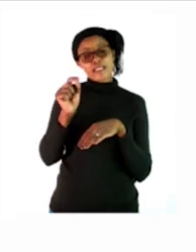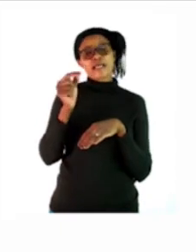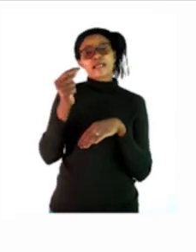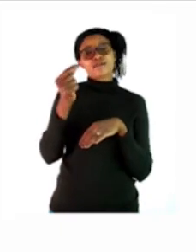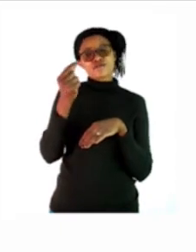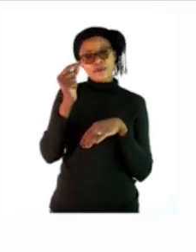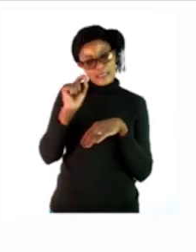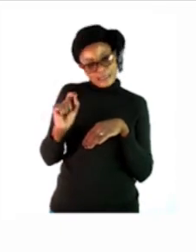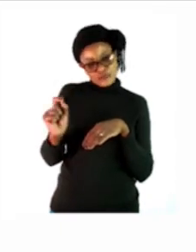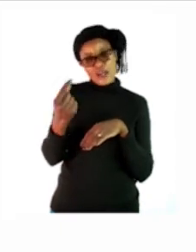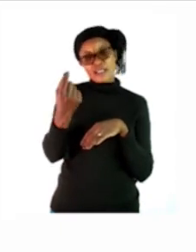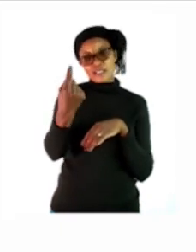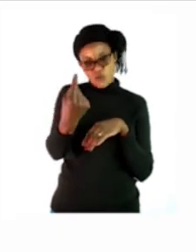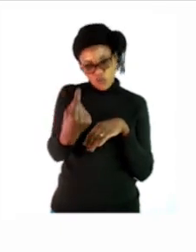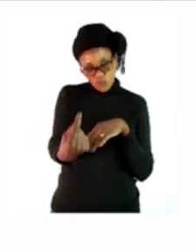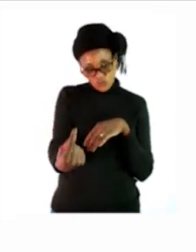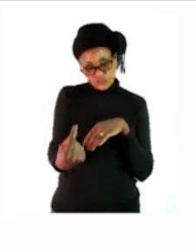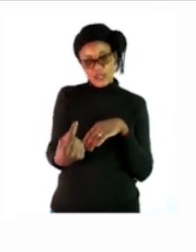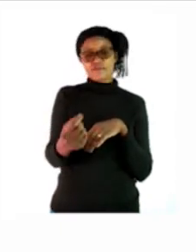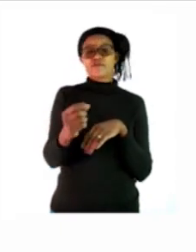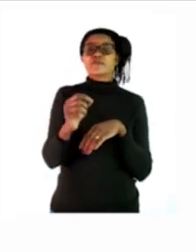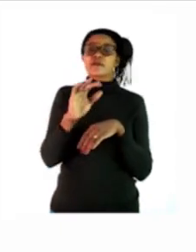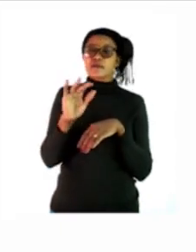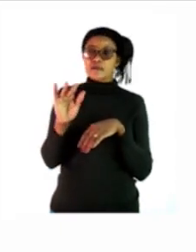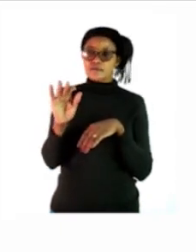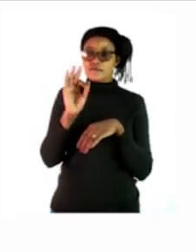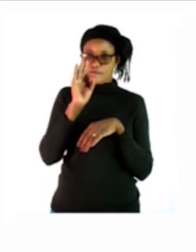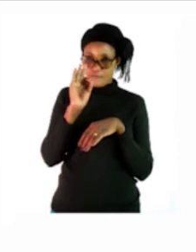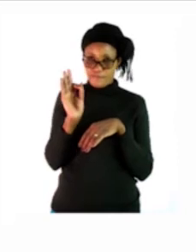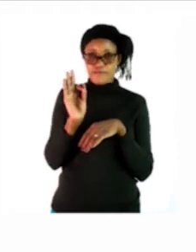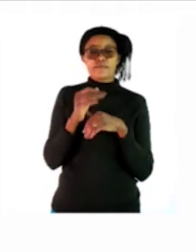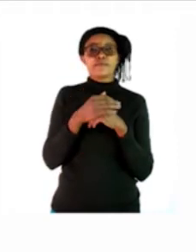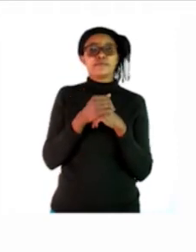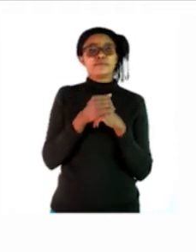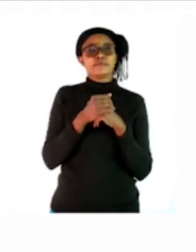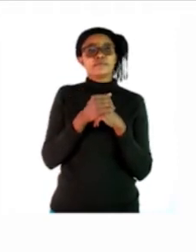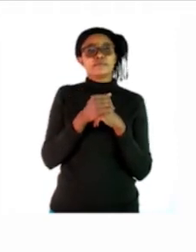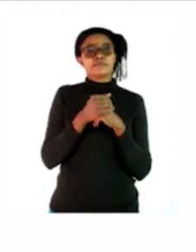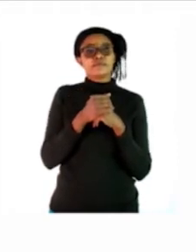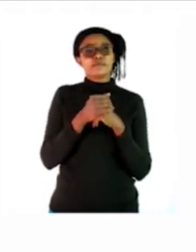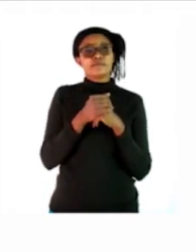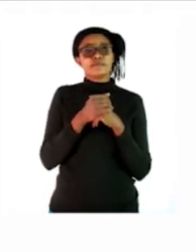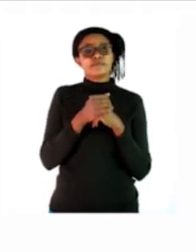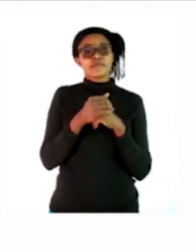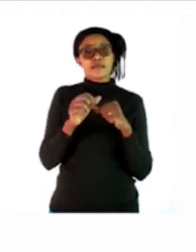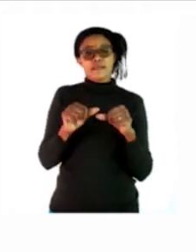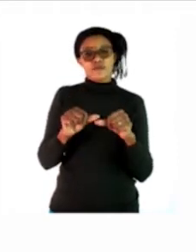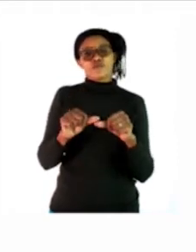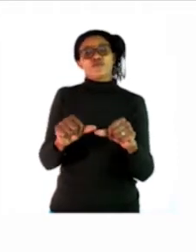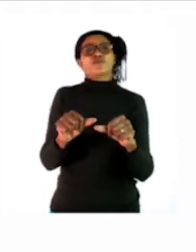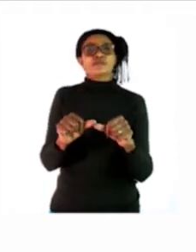your own the letter F. And so you continue with